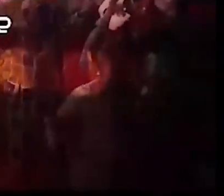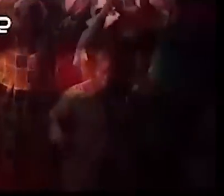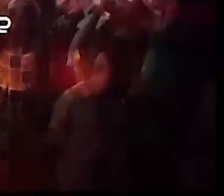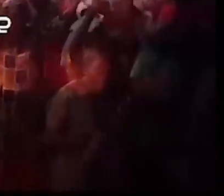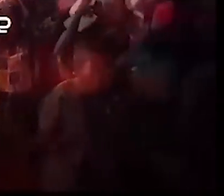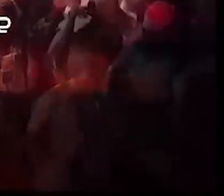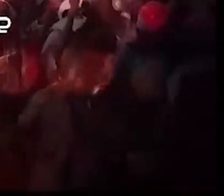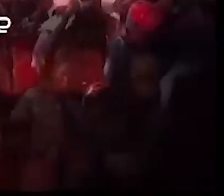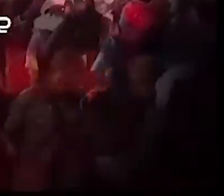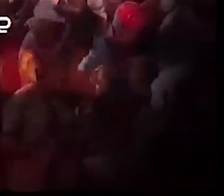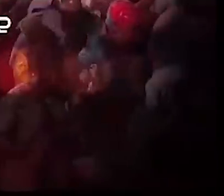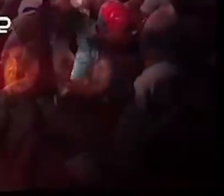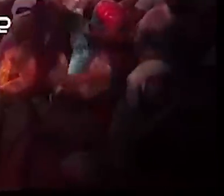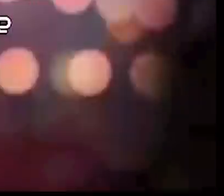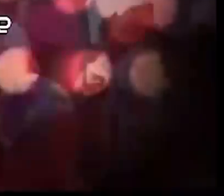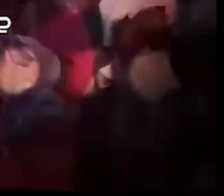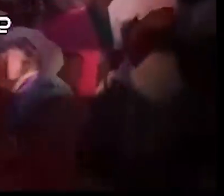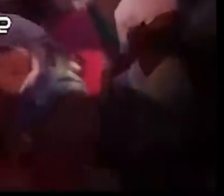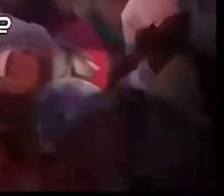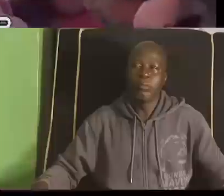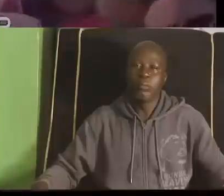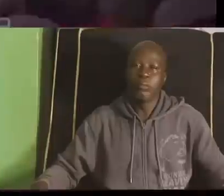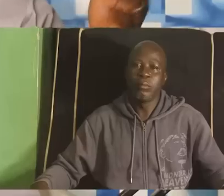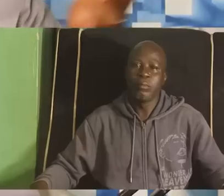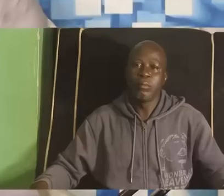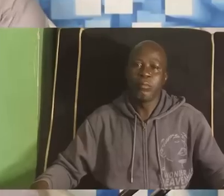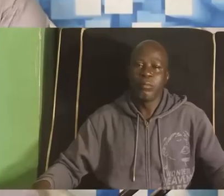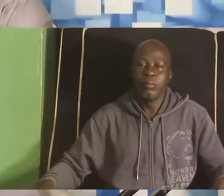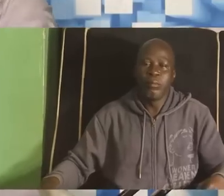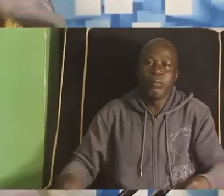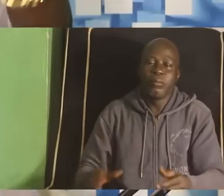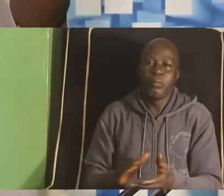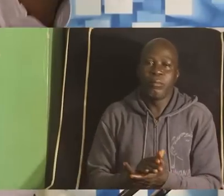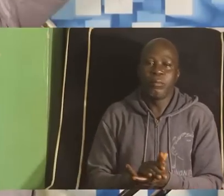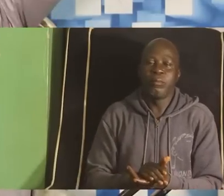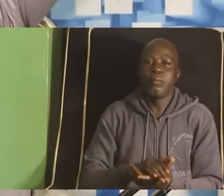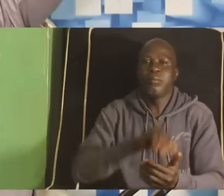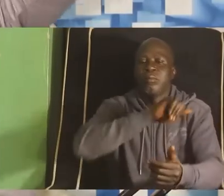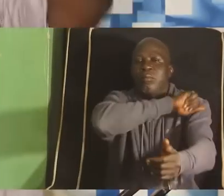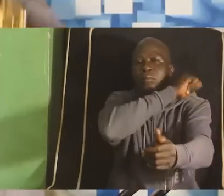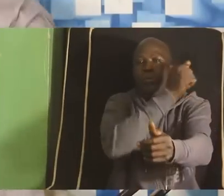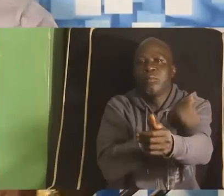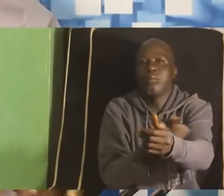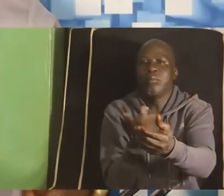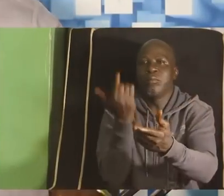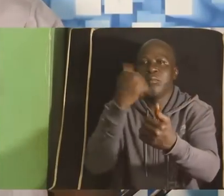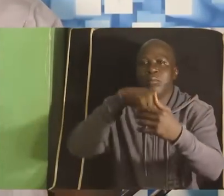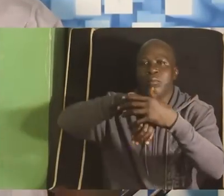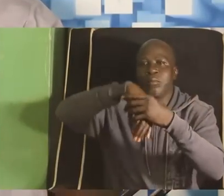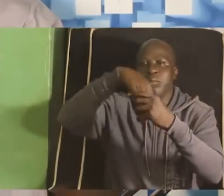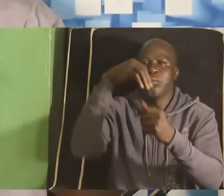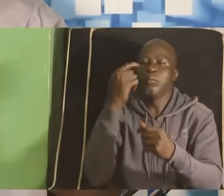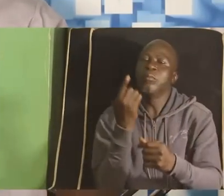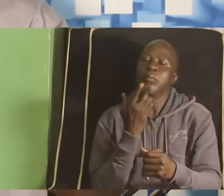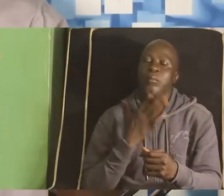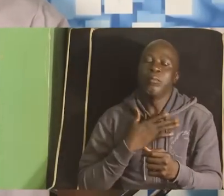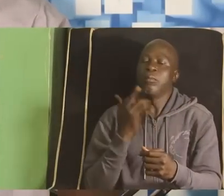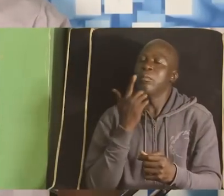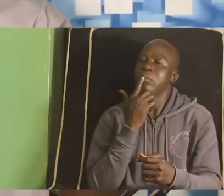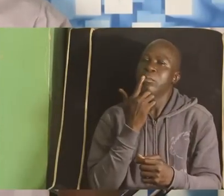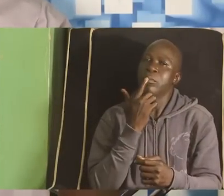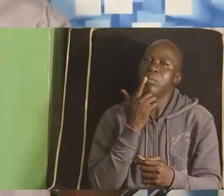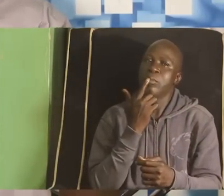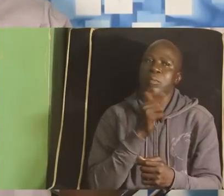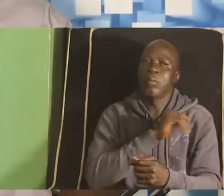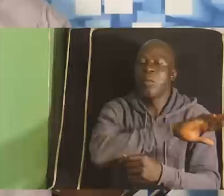gba dura re. Ami loruko Jesu. Hey! Asete no mi jade o. Authority comes out from my mouth.